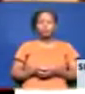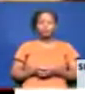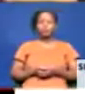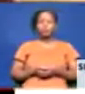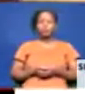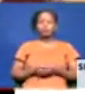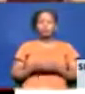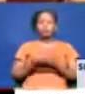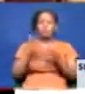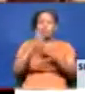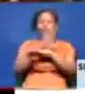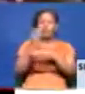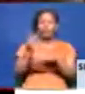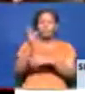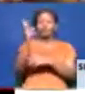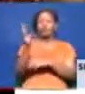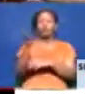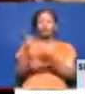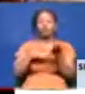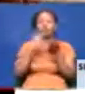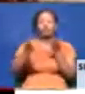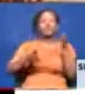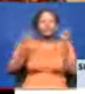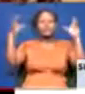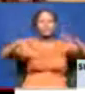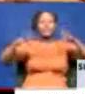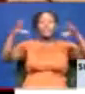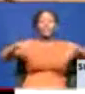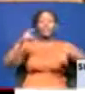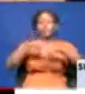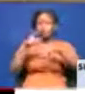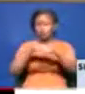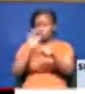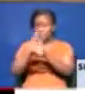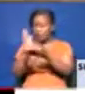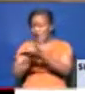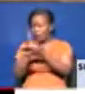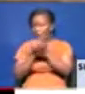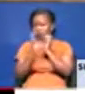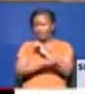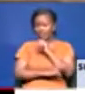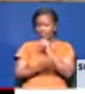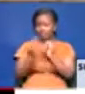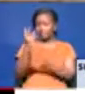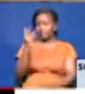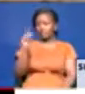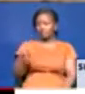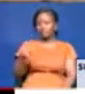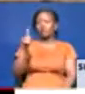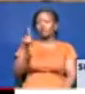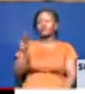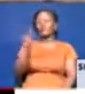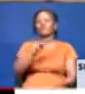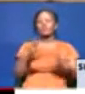After four consecutive failed rain seasons in some parts of the country, 4.1 million people are food insecure, up